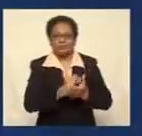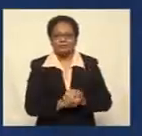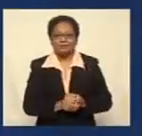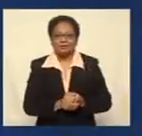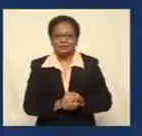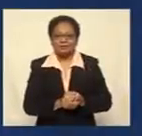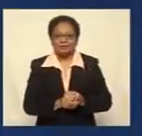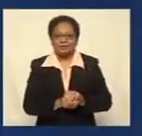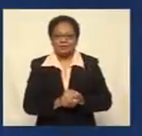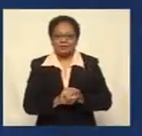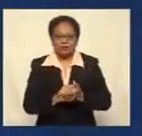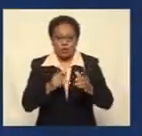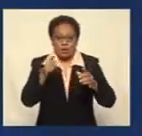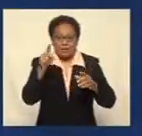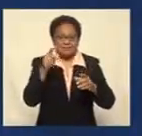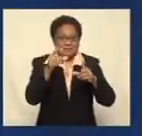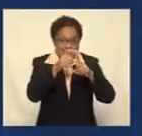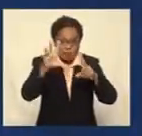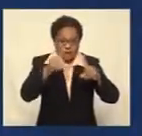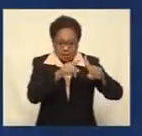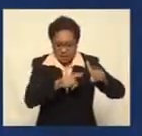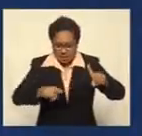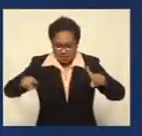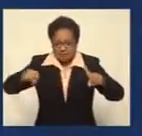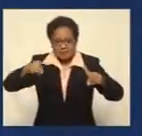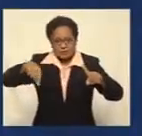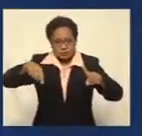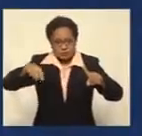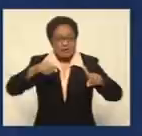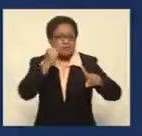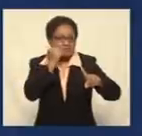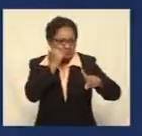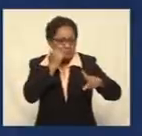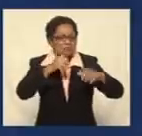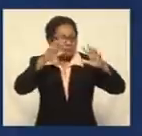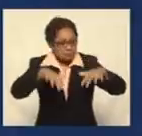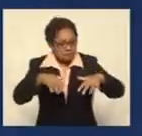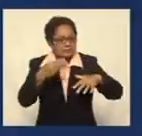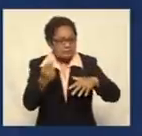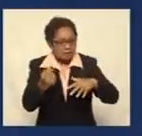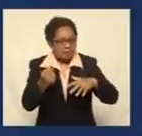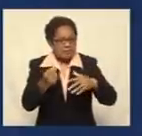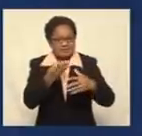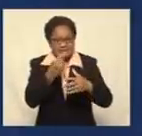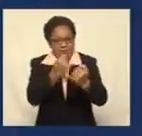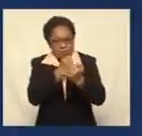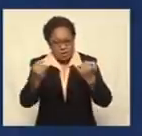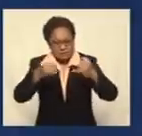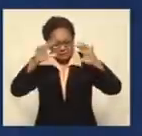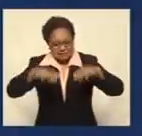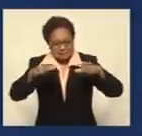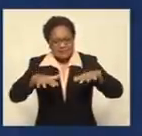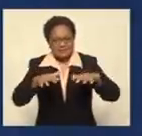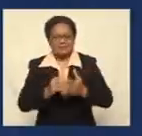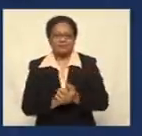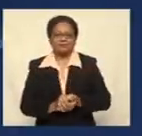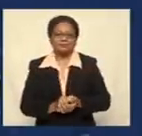Eastwards from Pacific Harbour to Suva, warmer conditions with rain and a few thunderstorms, rain to become heavier at